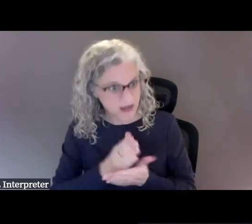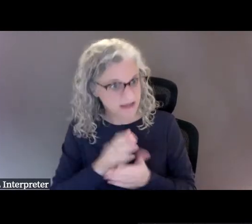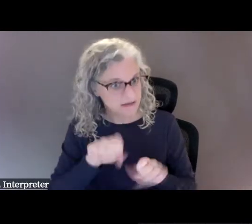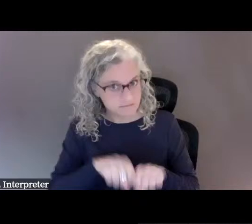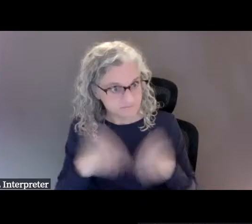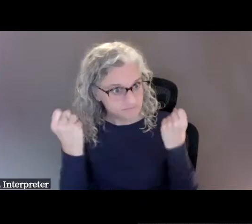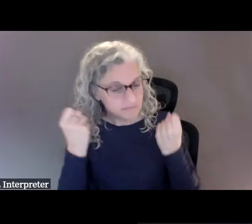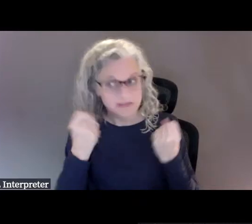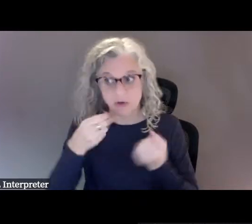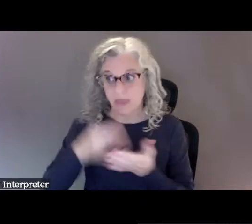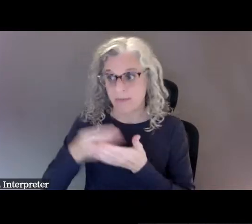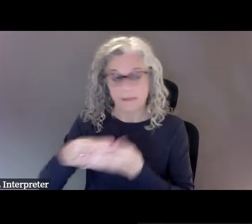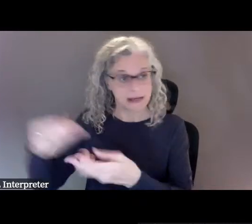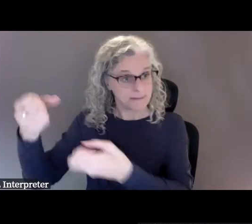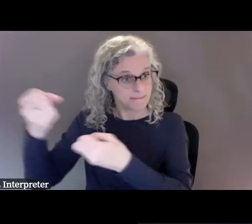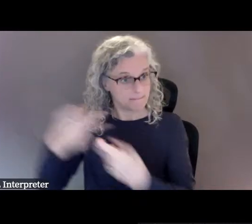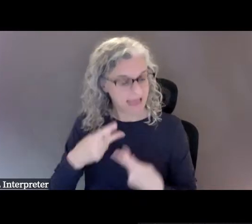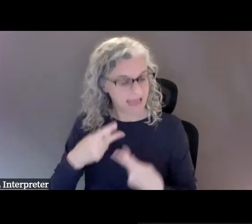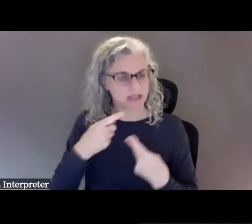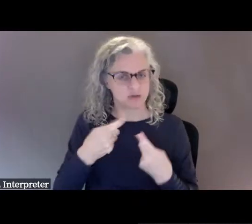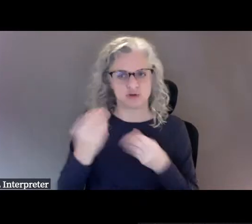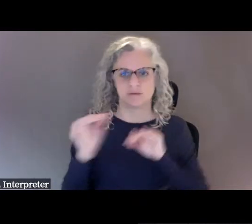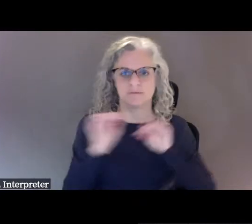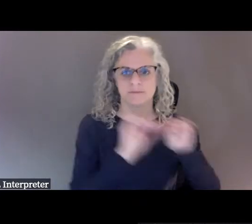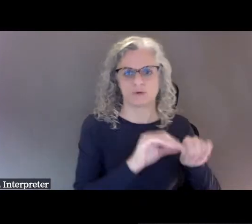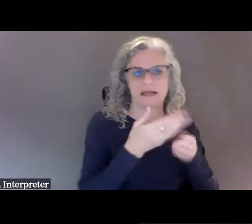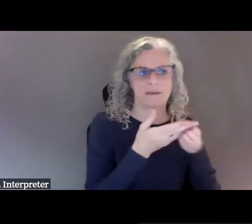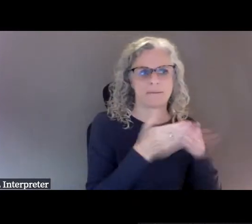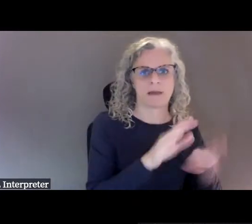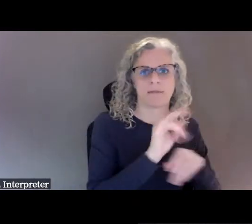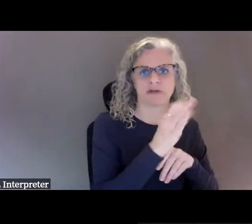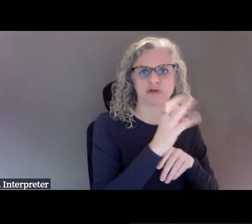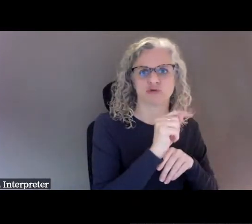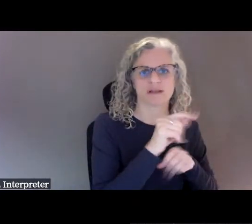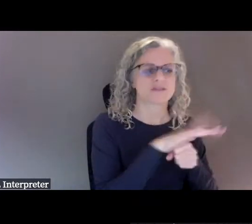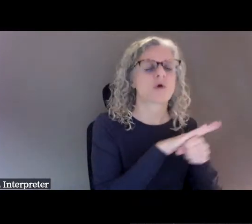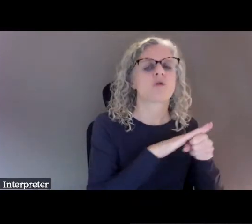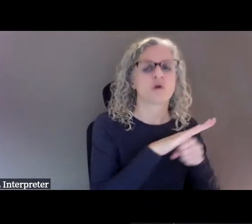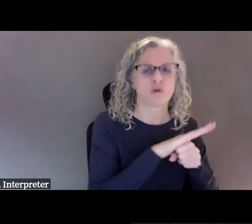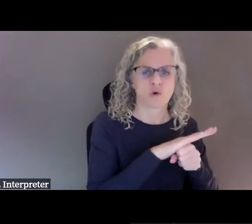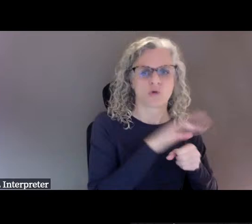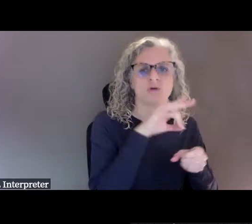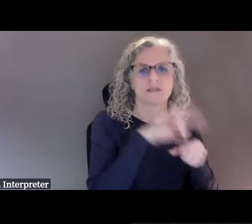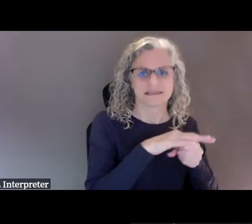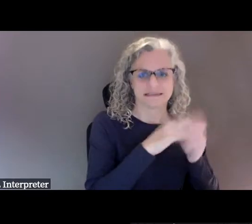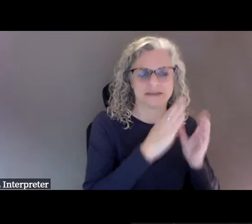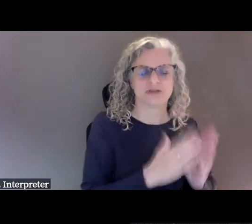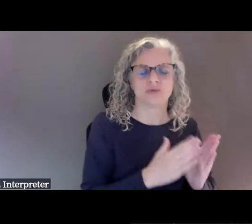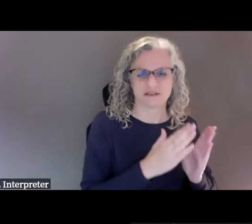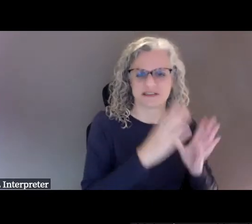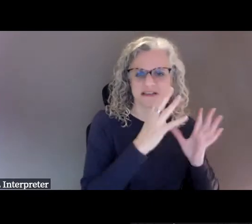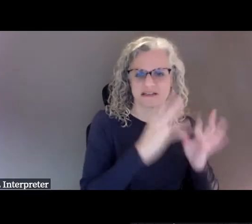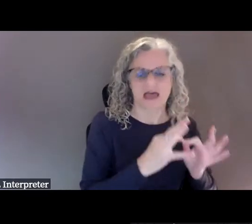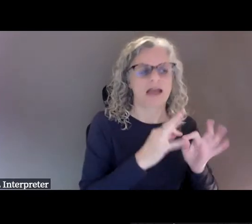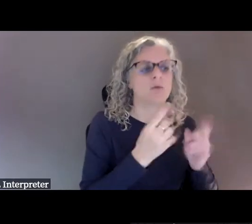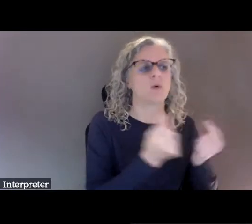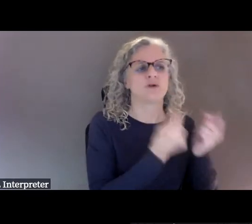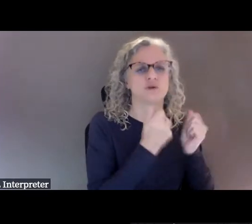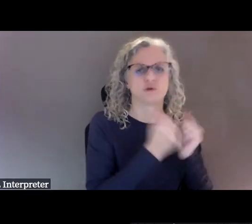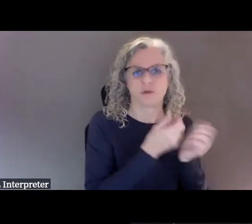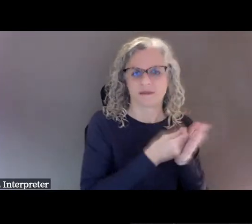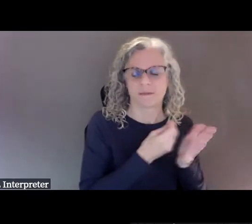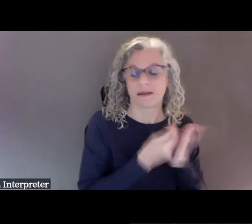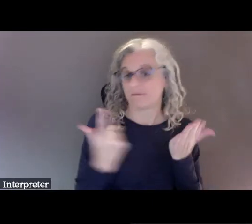it should be placed in a public trust where local constituents get to vote on what these funds are spent on. For